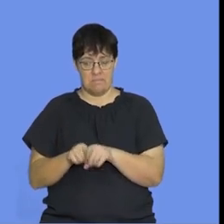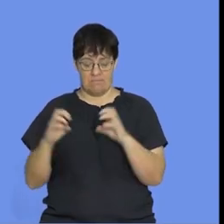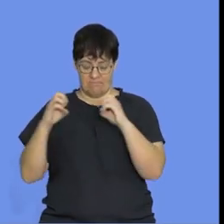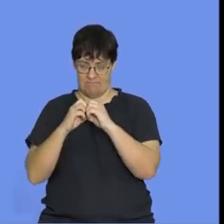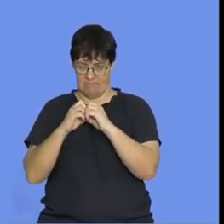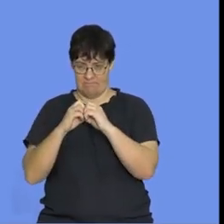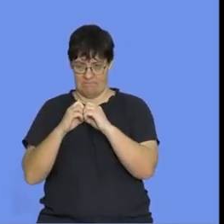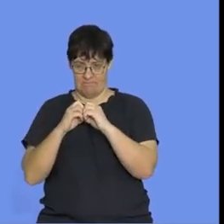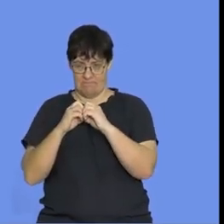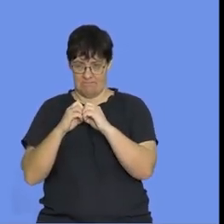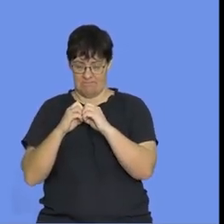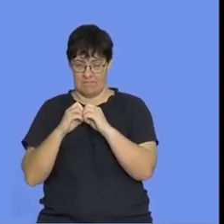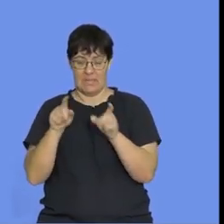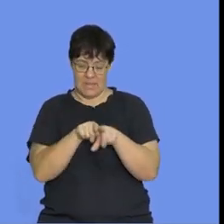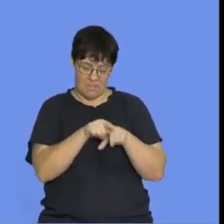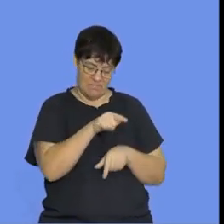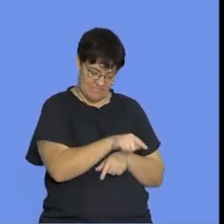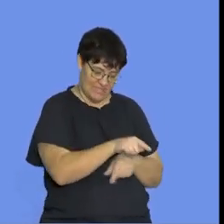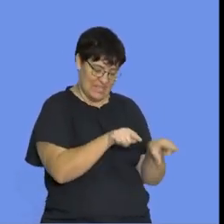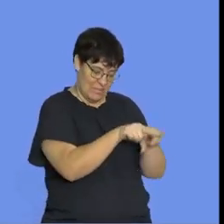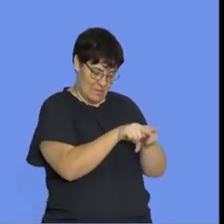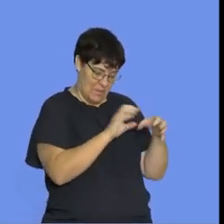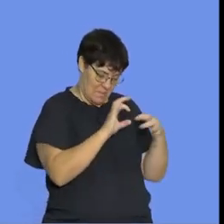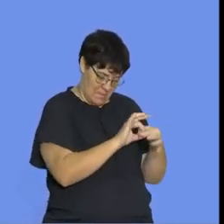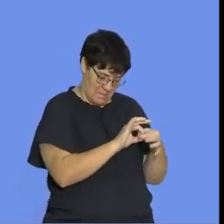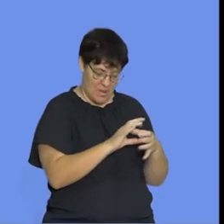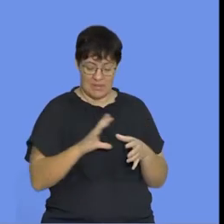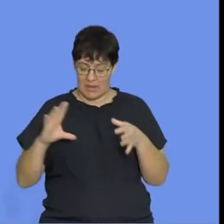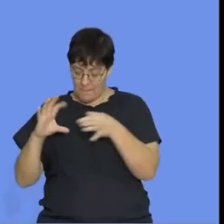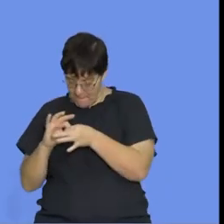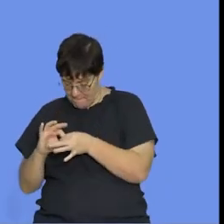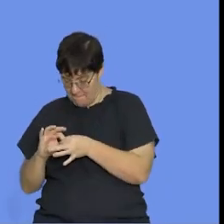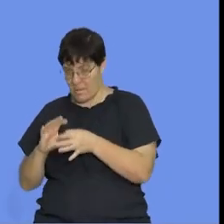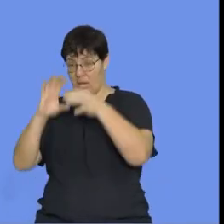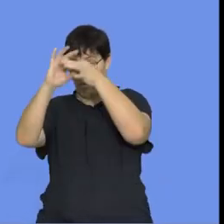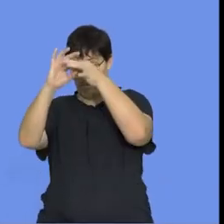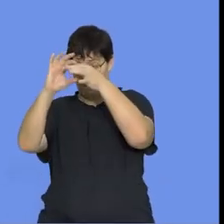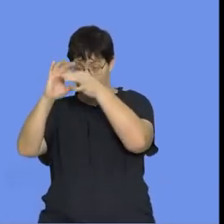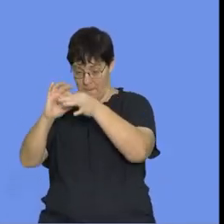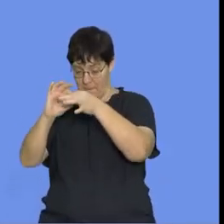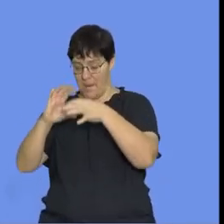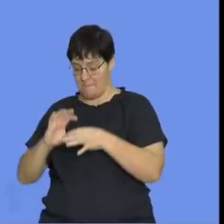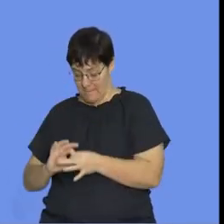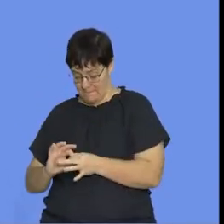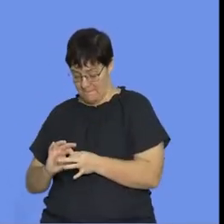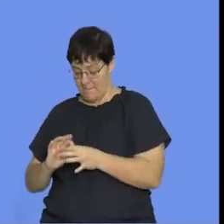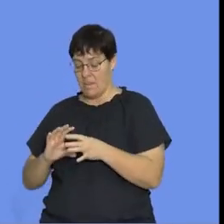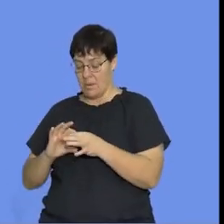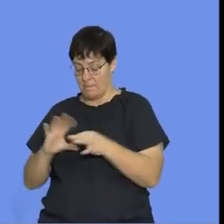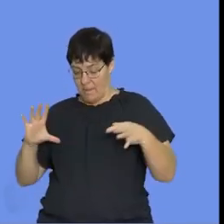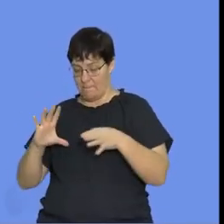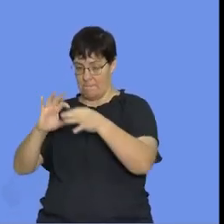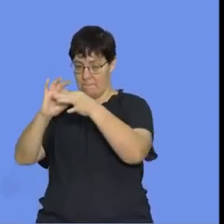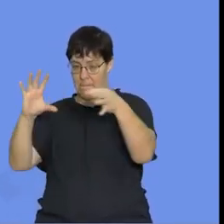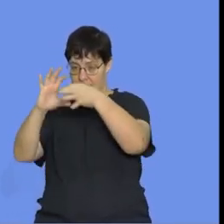together. So we need to break these existing bonds so that they can join to form, water,